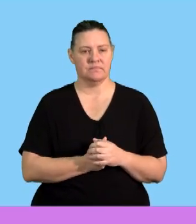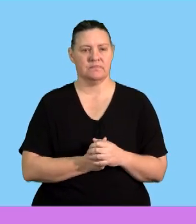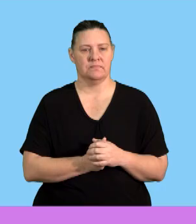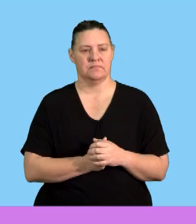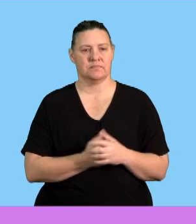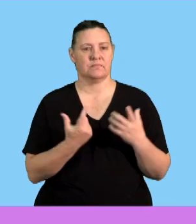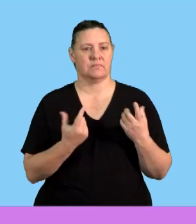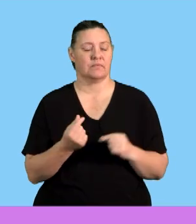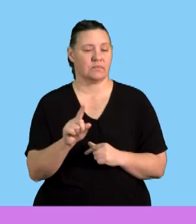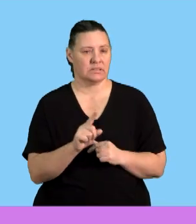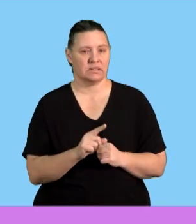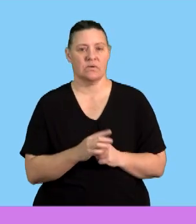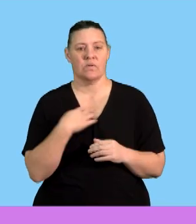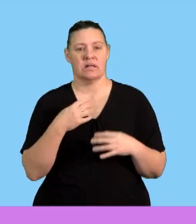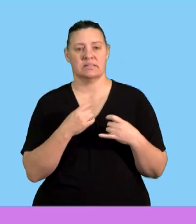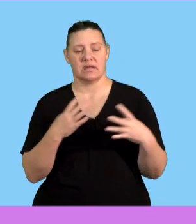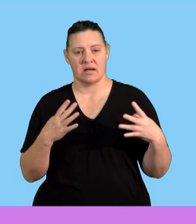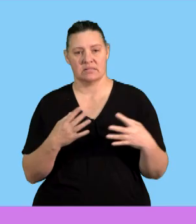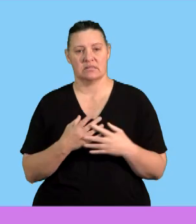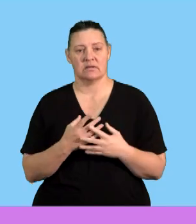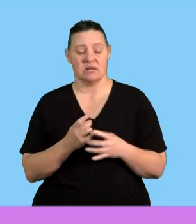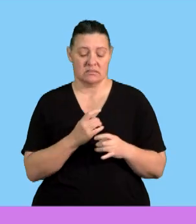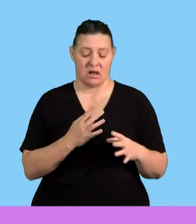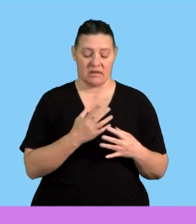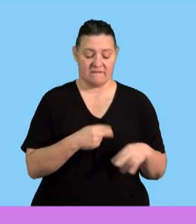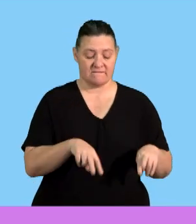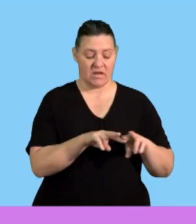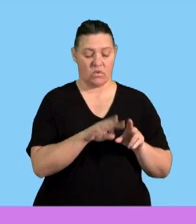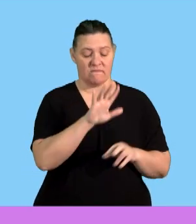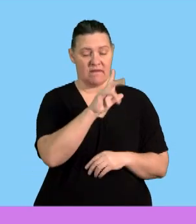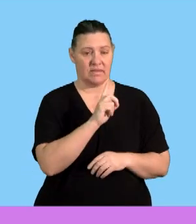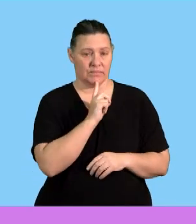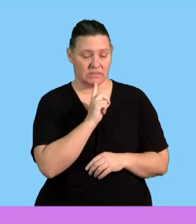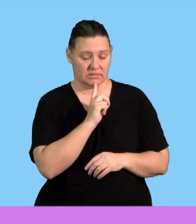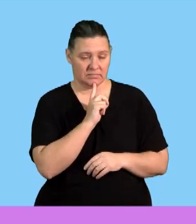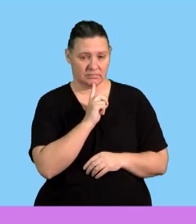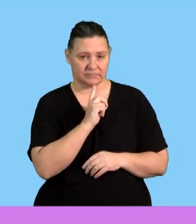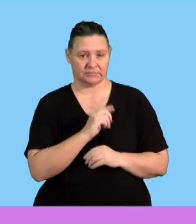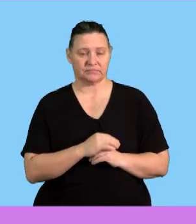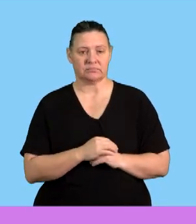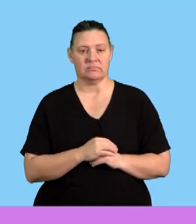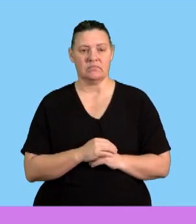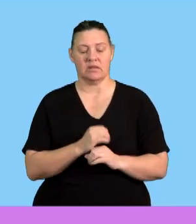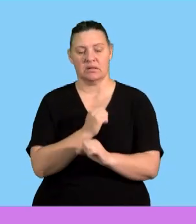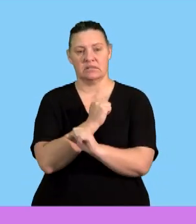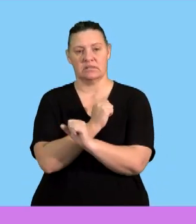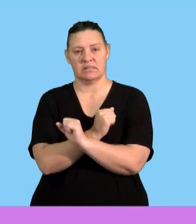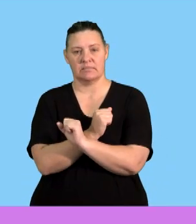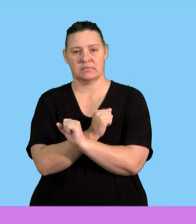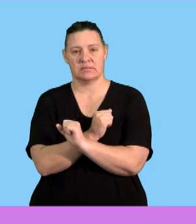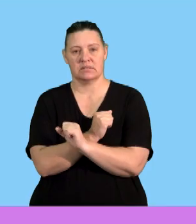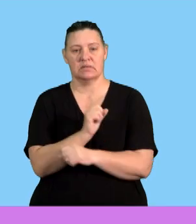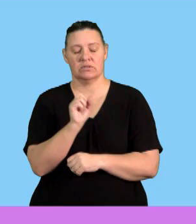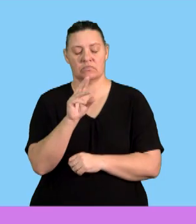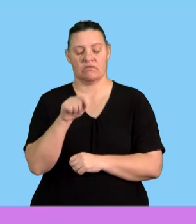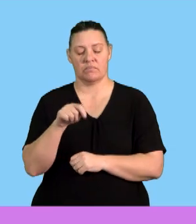So what are we going to do? We're going to start with our initial value, 5,000, and we're going to